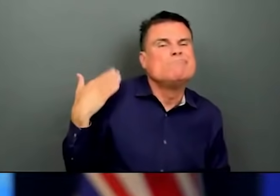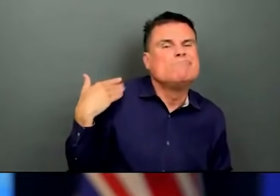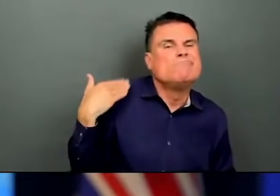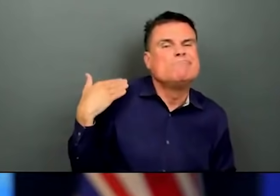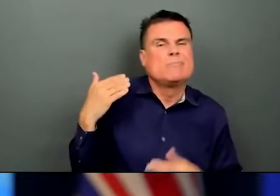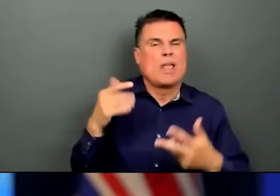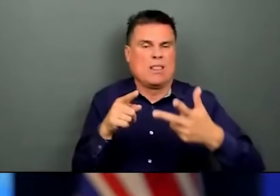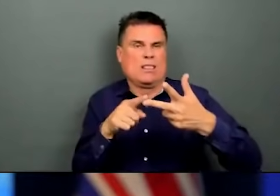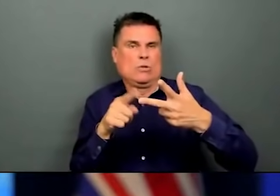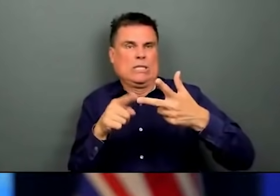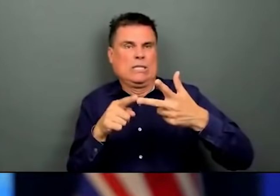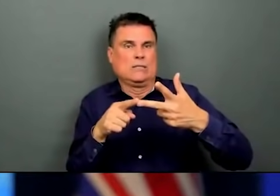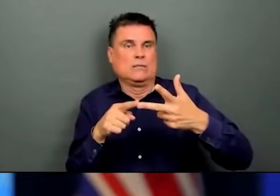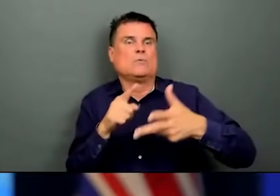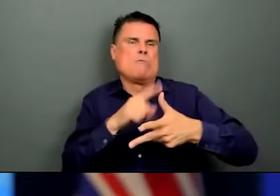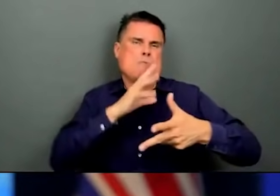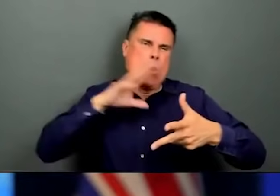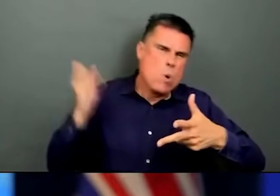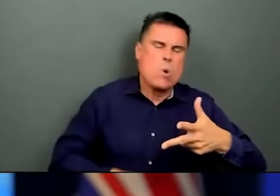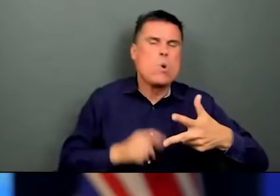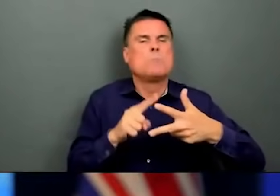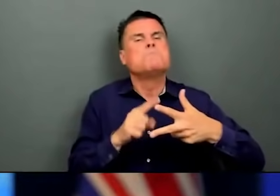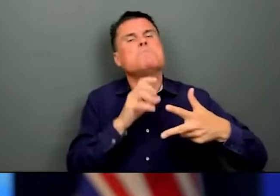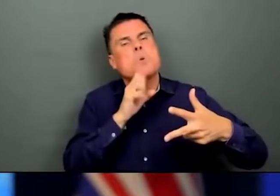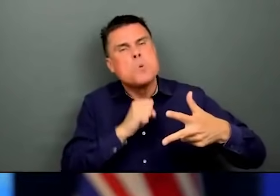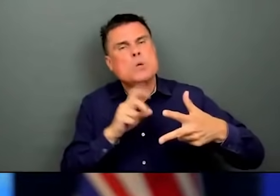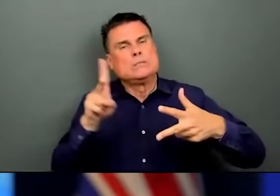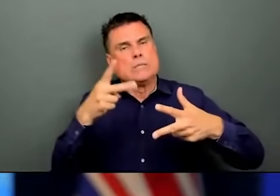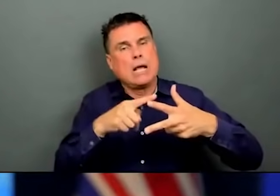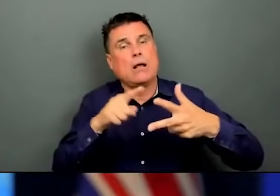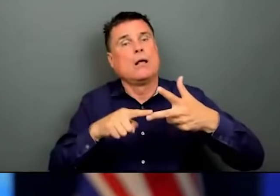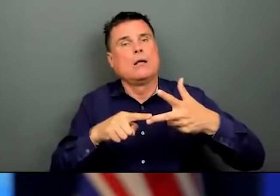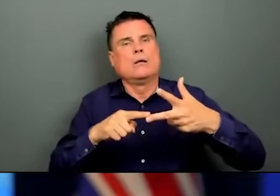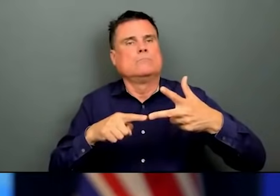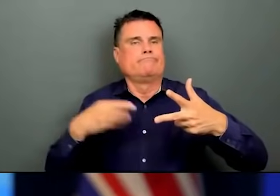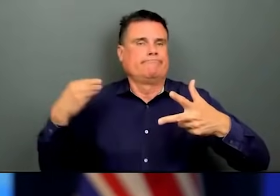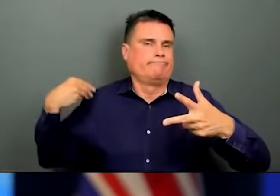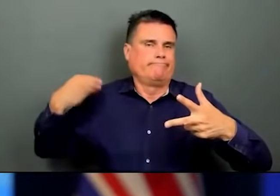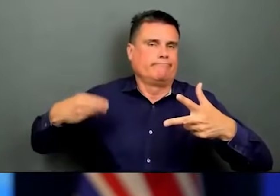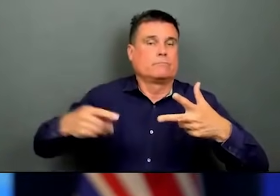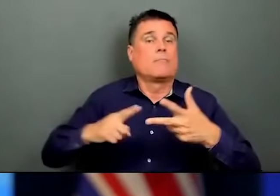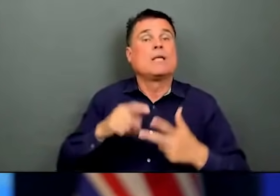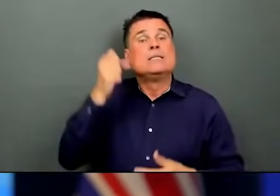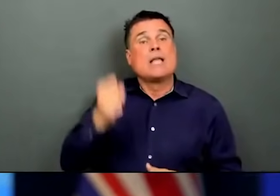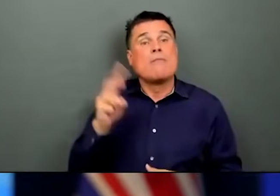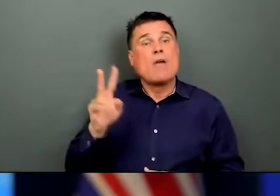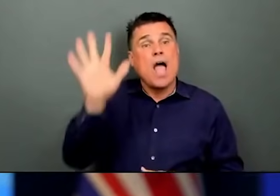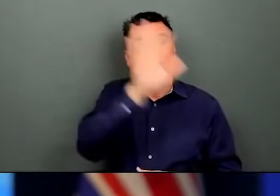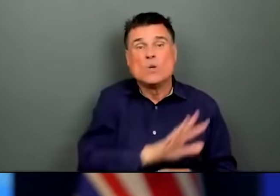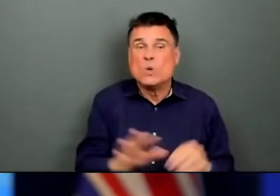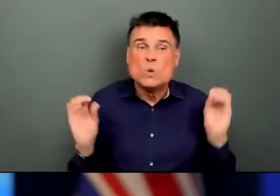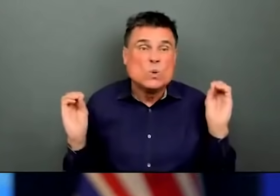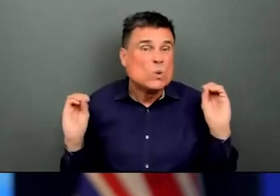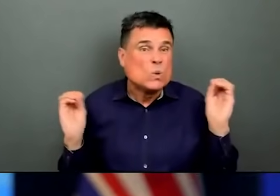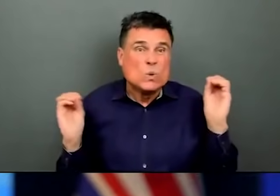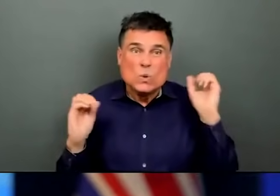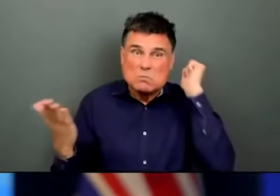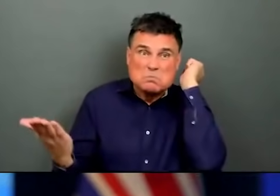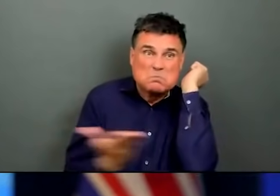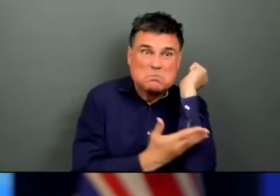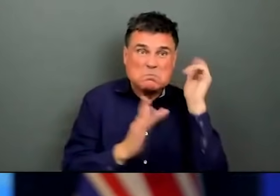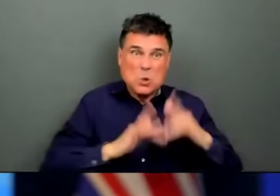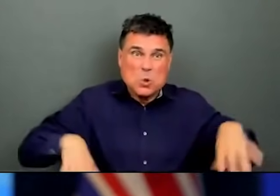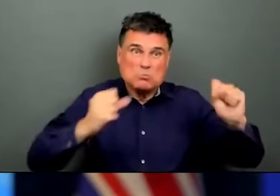be logging taking place in southern Vancouver Island, and that's why the job impacts are not as significant as they would be